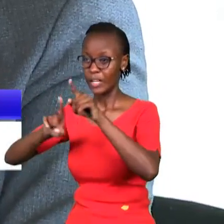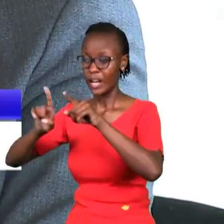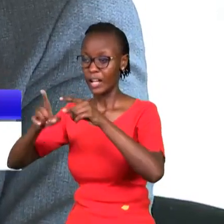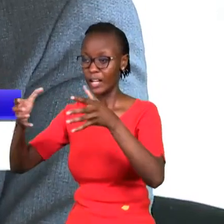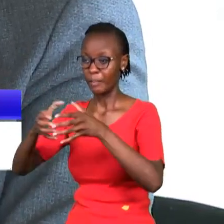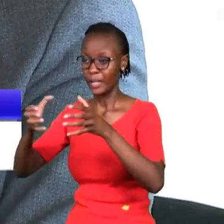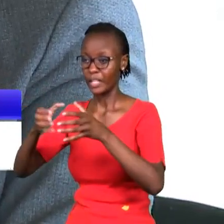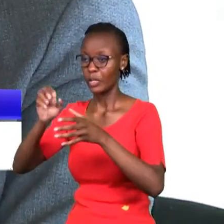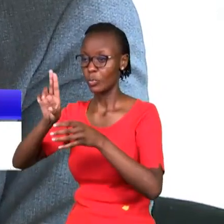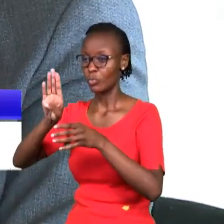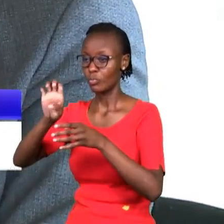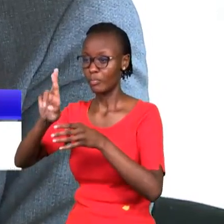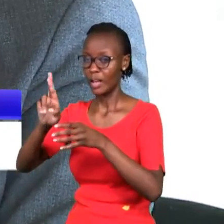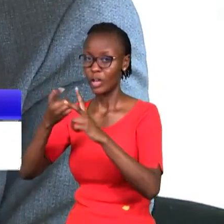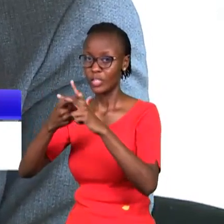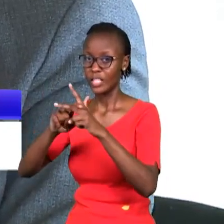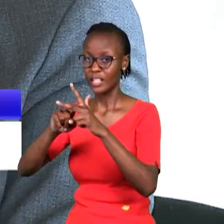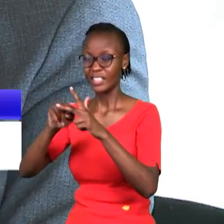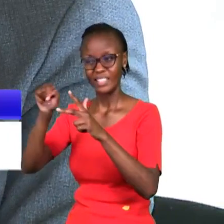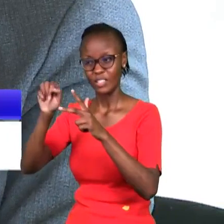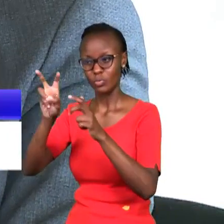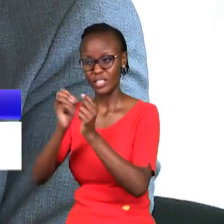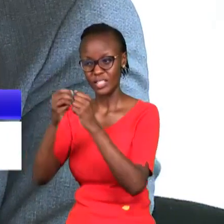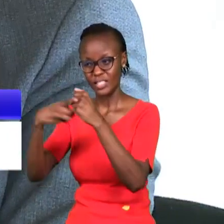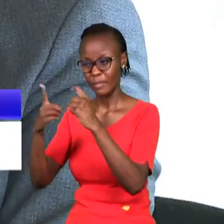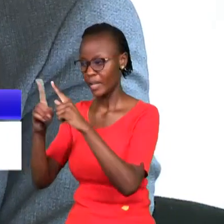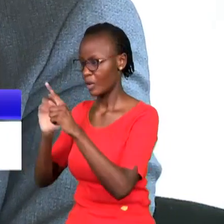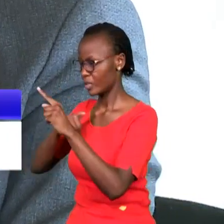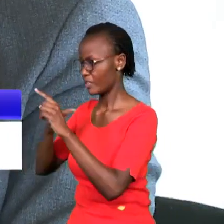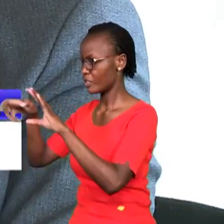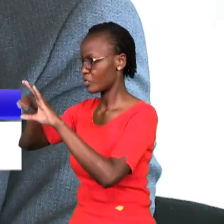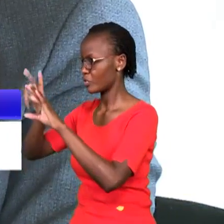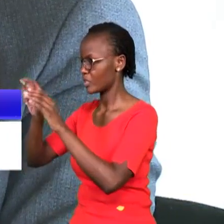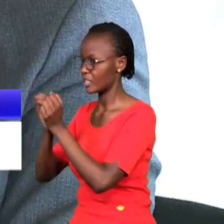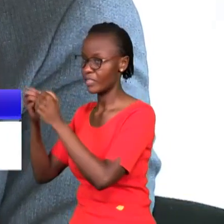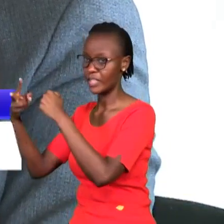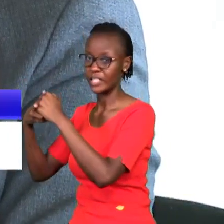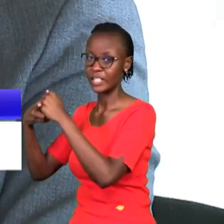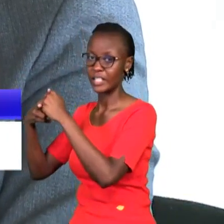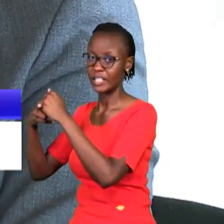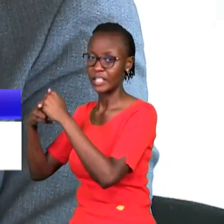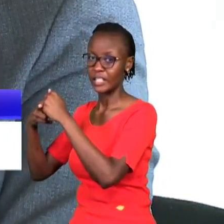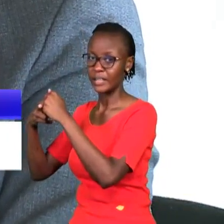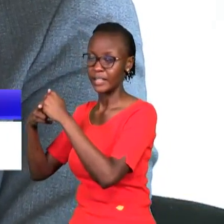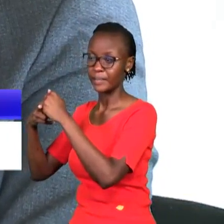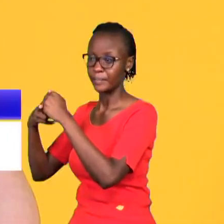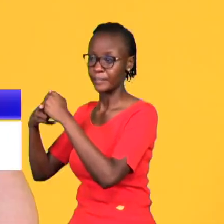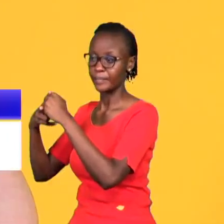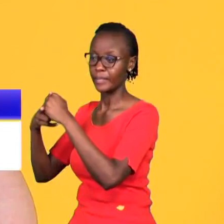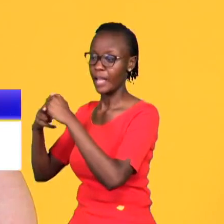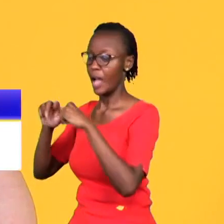Kenya in 2016, and we came in about 2017, the second half. So we chose